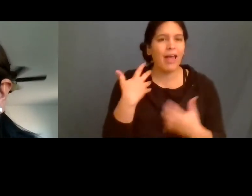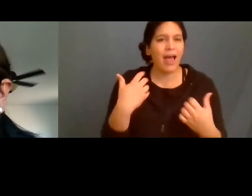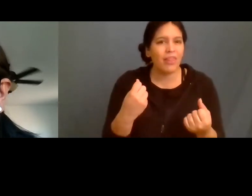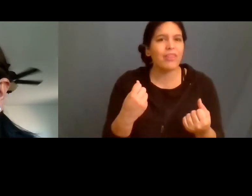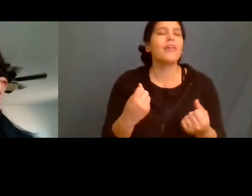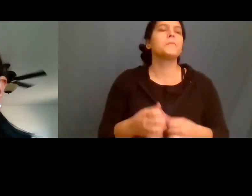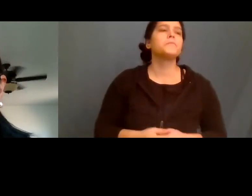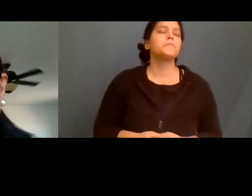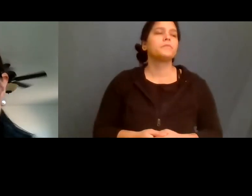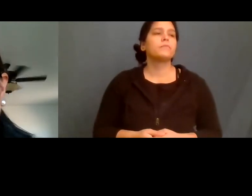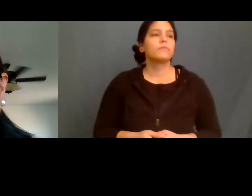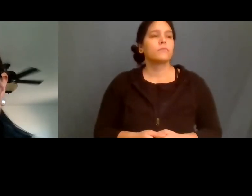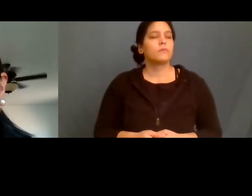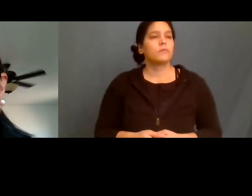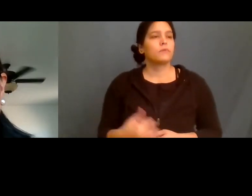we do a lot of